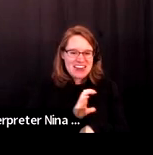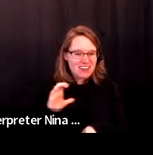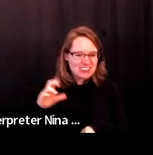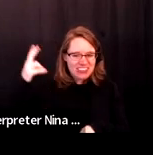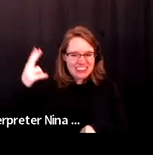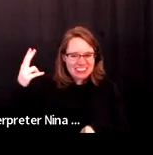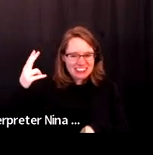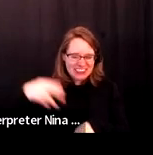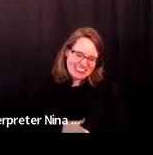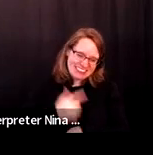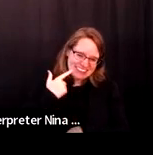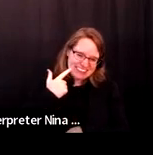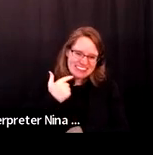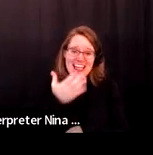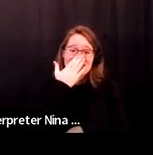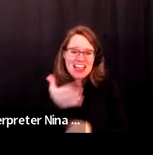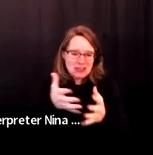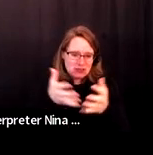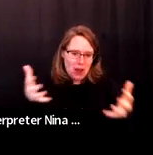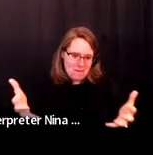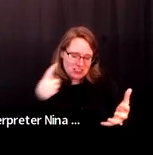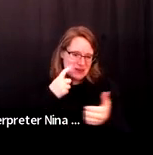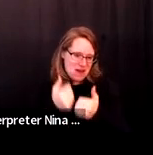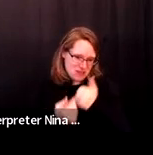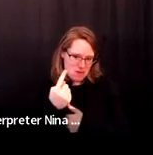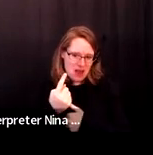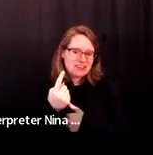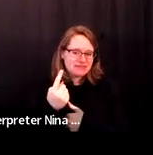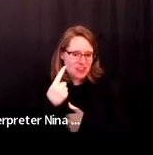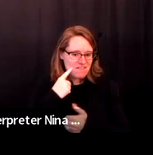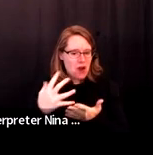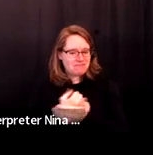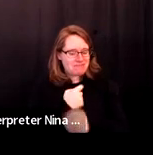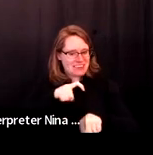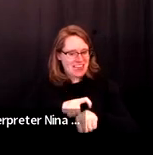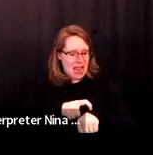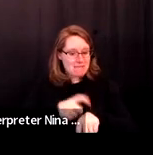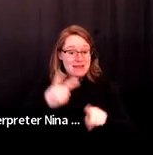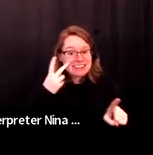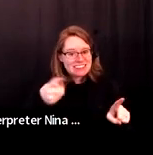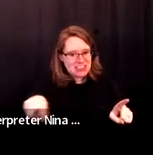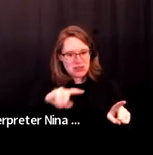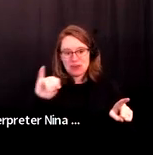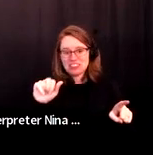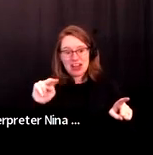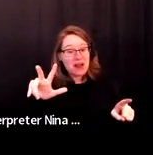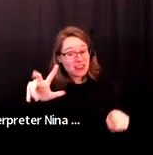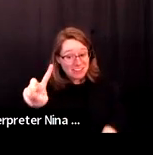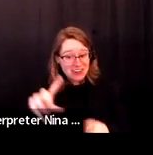So thanks a ton to everybody for taking time, and we'll see you in a couple weeks.